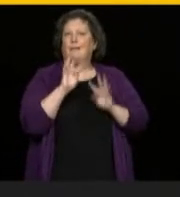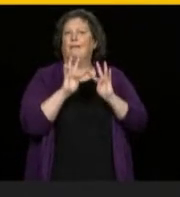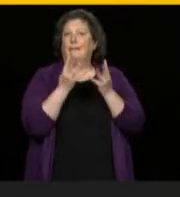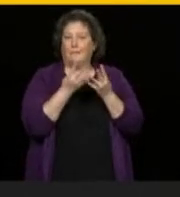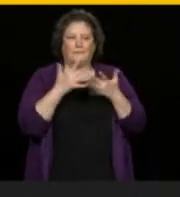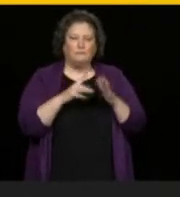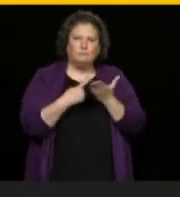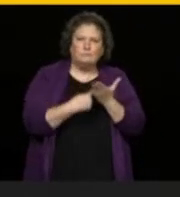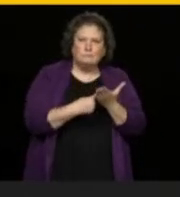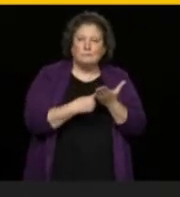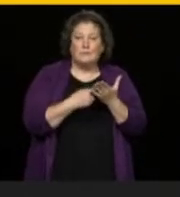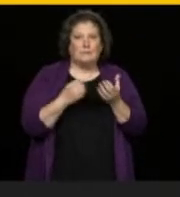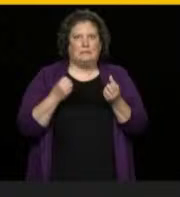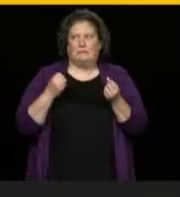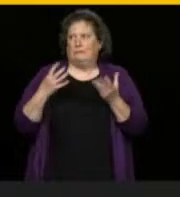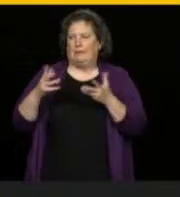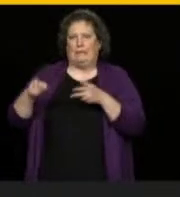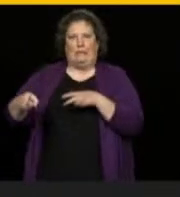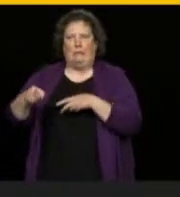their jobs.